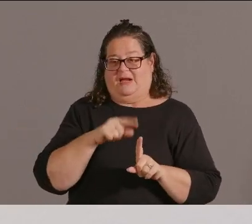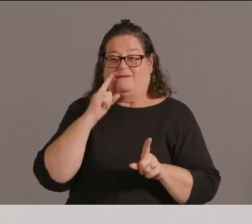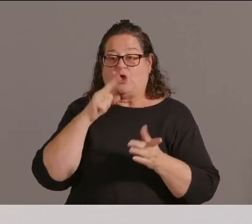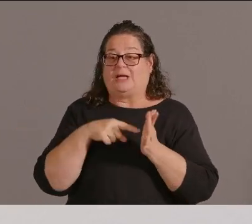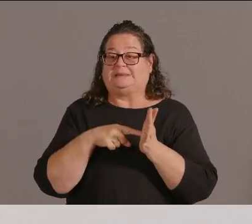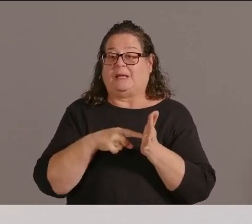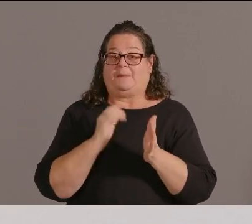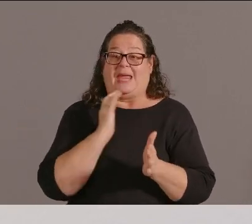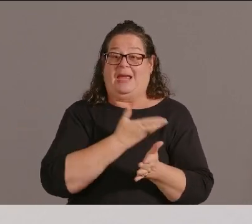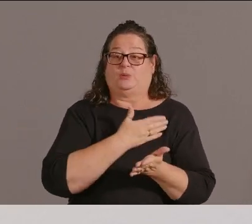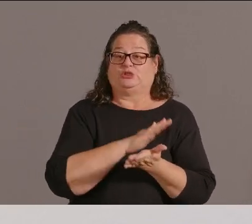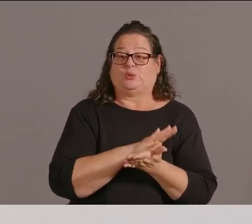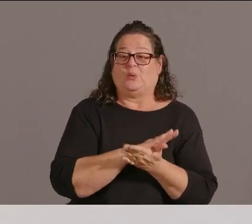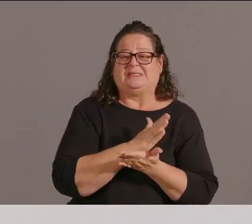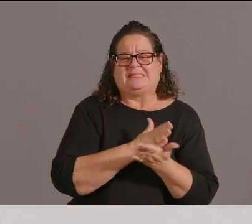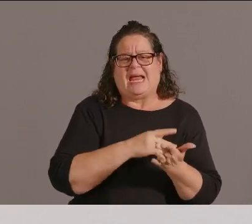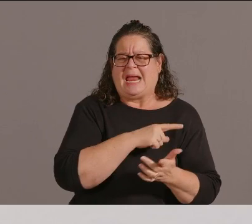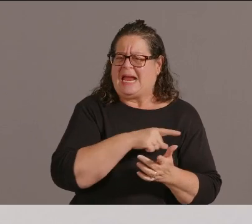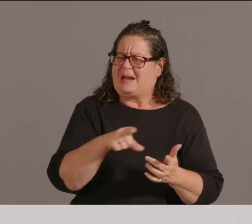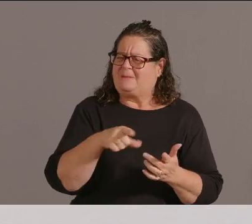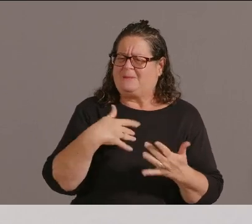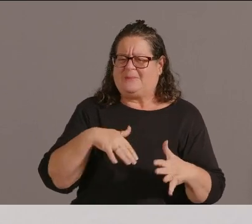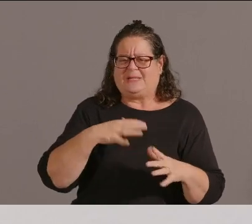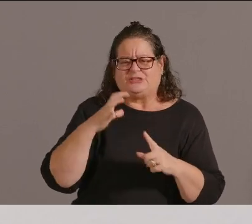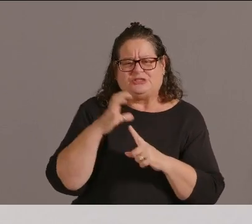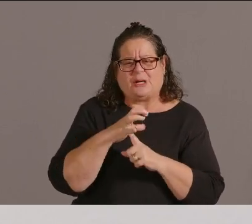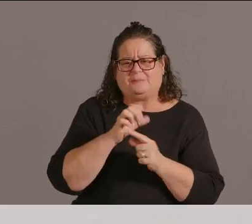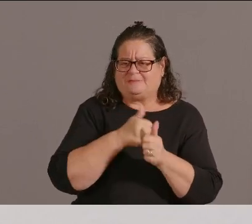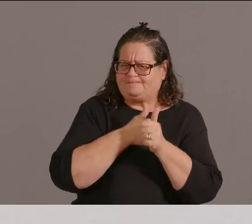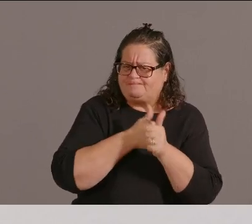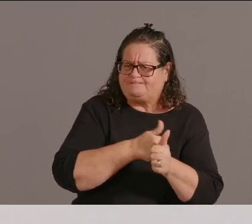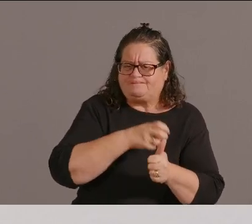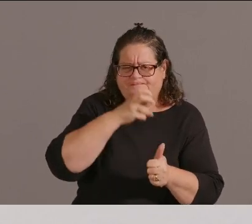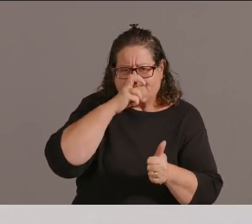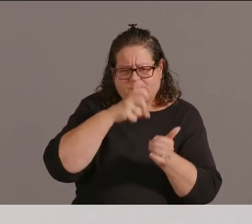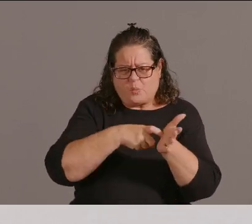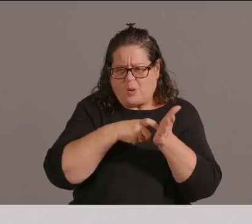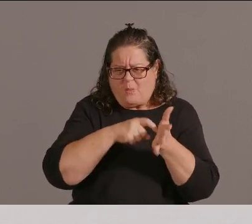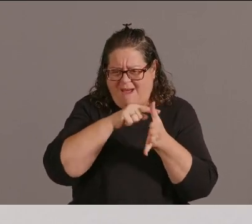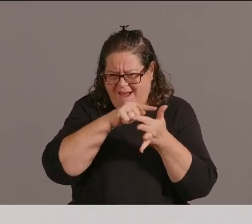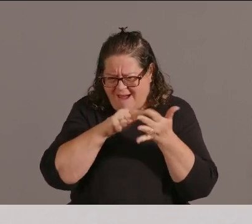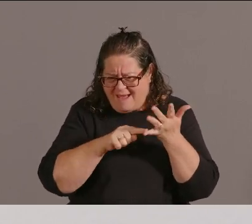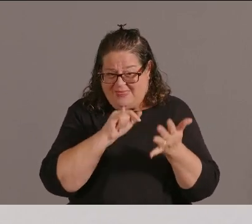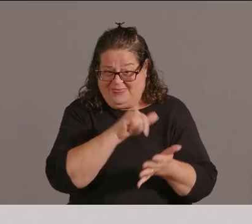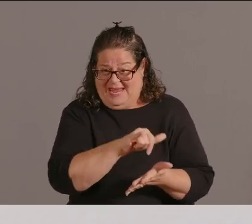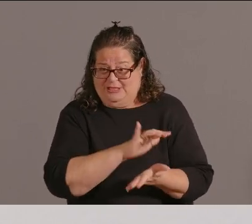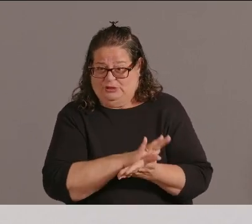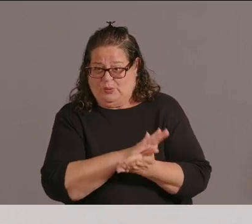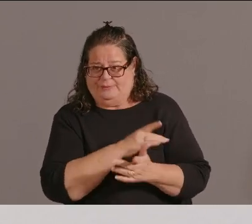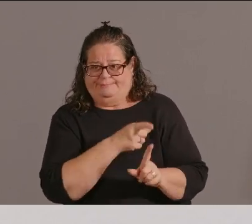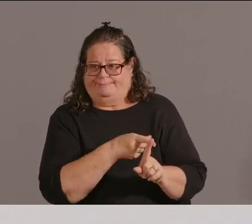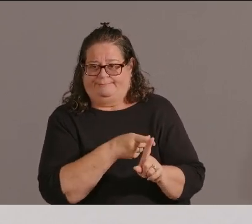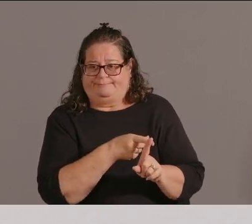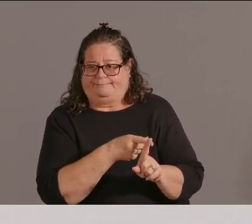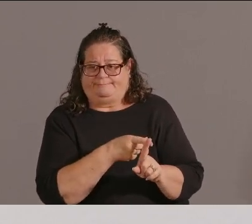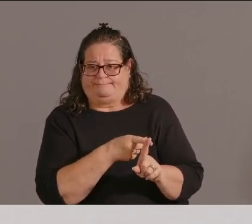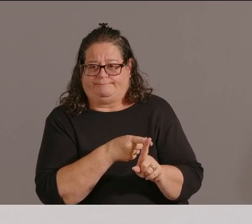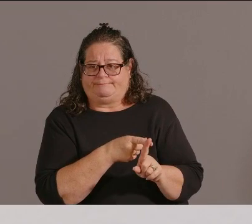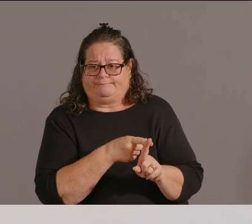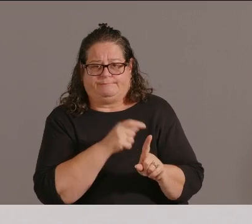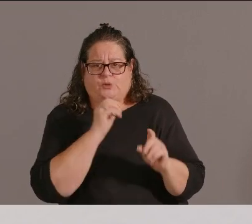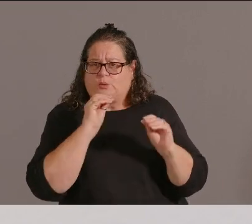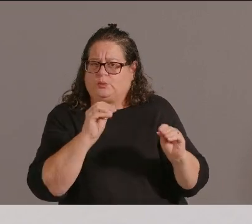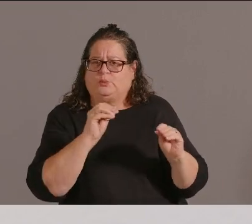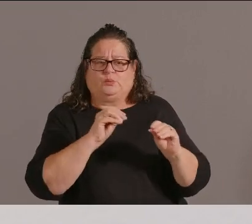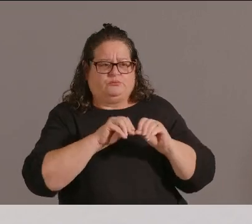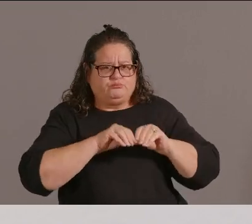a phenomenal job implementing the other mitigation strategies. And school actually isn't one of the places where we've identified a